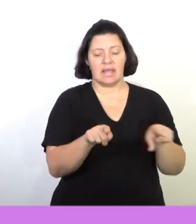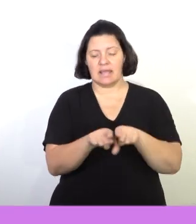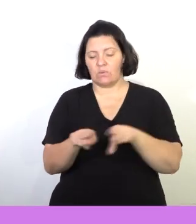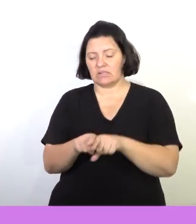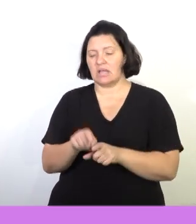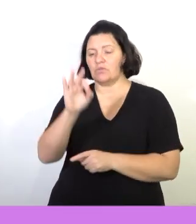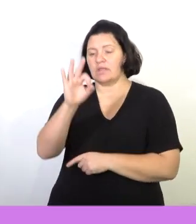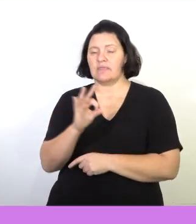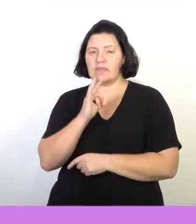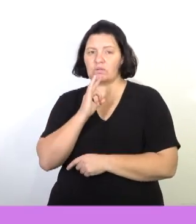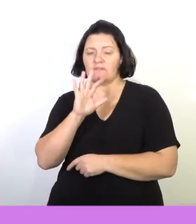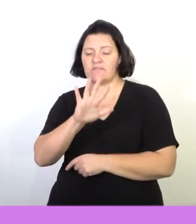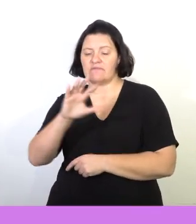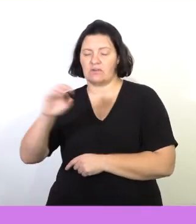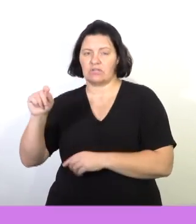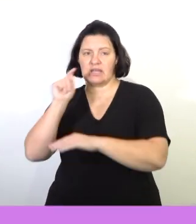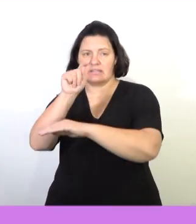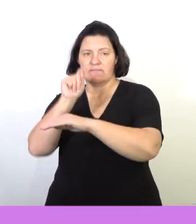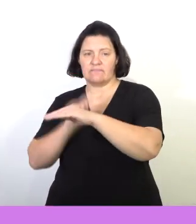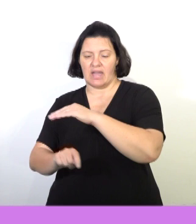B is equals to, then we say